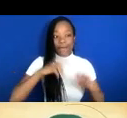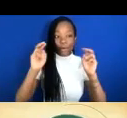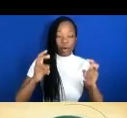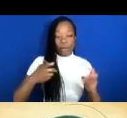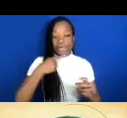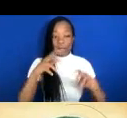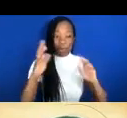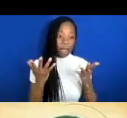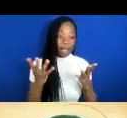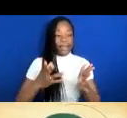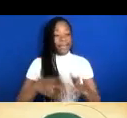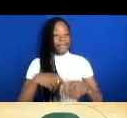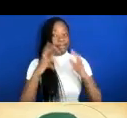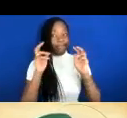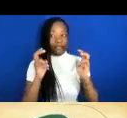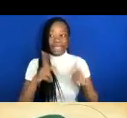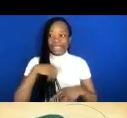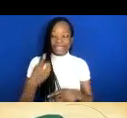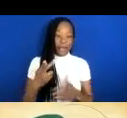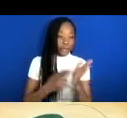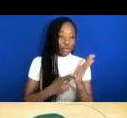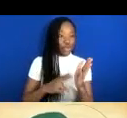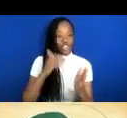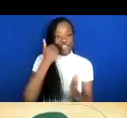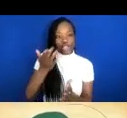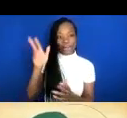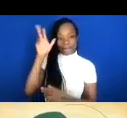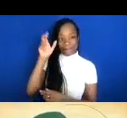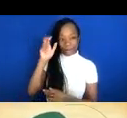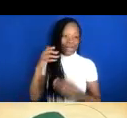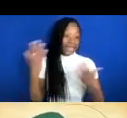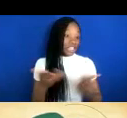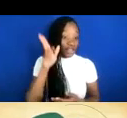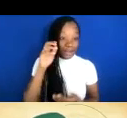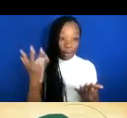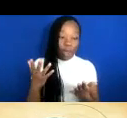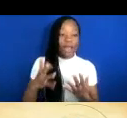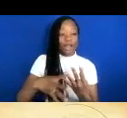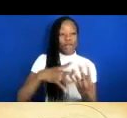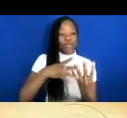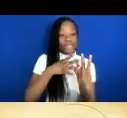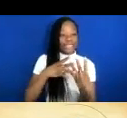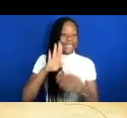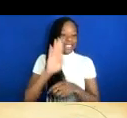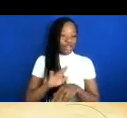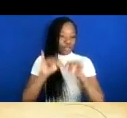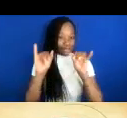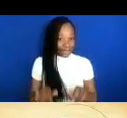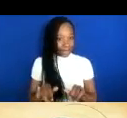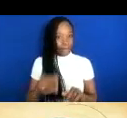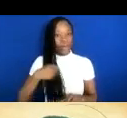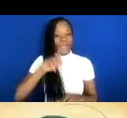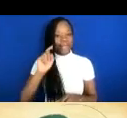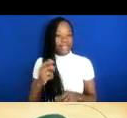prison industrial system. When people get to tell their stories, the truth of a thing comes out. And all of these ideas and all of this